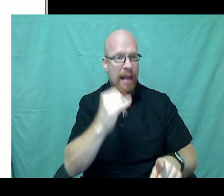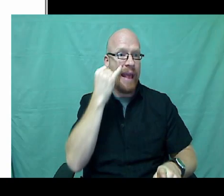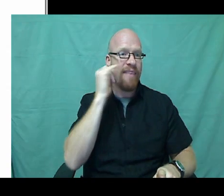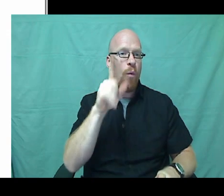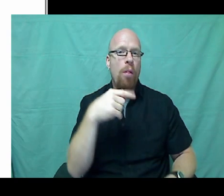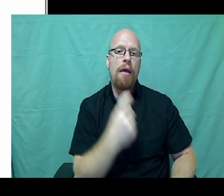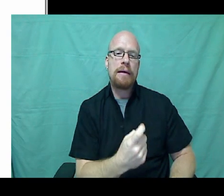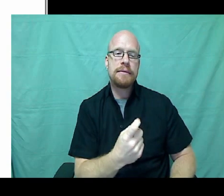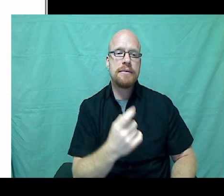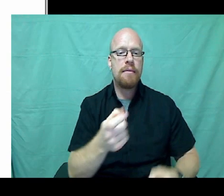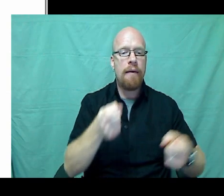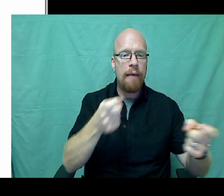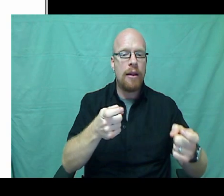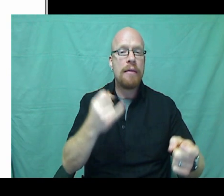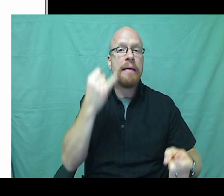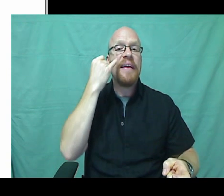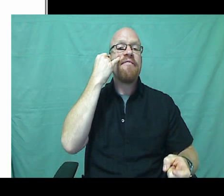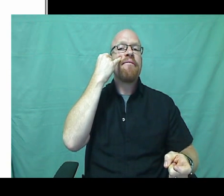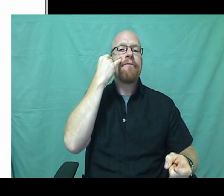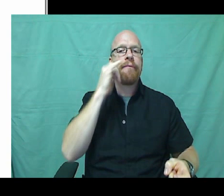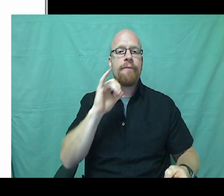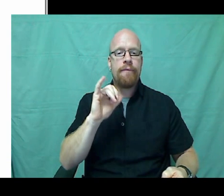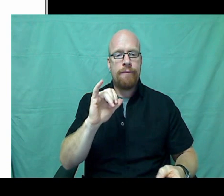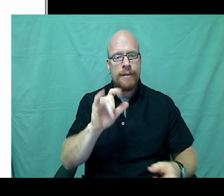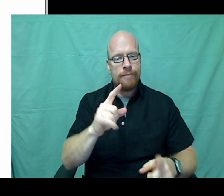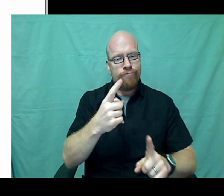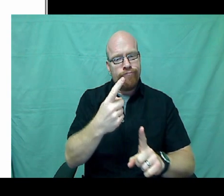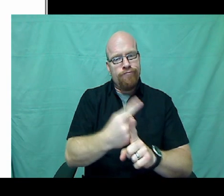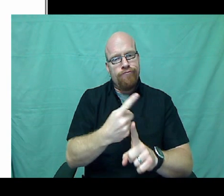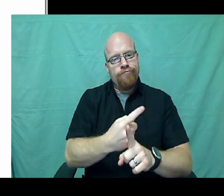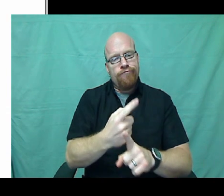same base as x plus 3.